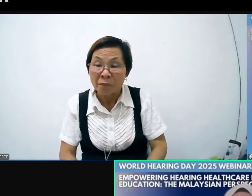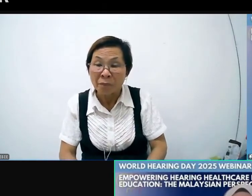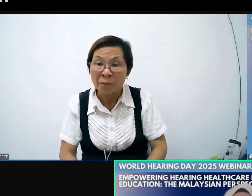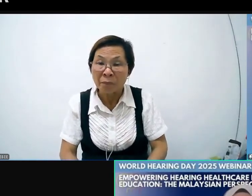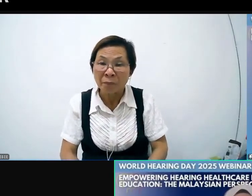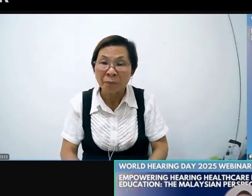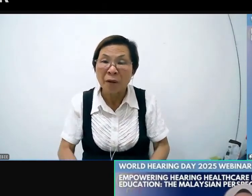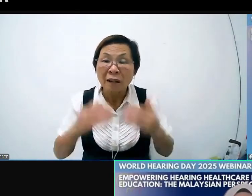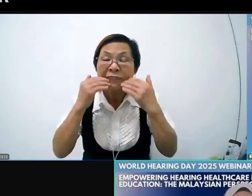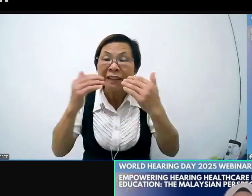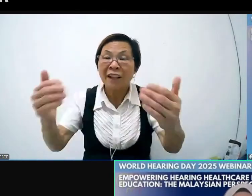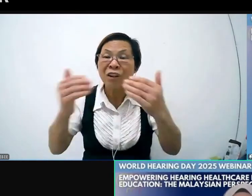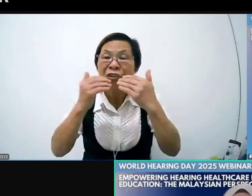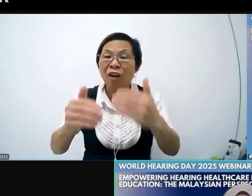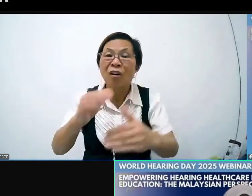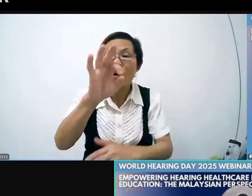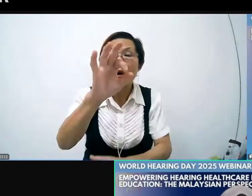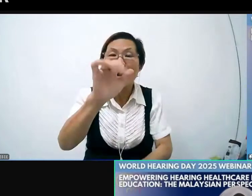Thank you, Dr. Fazil.